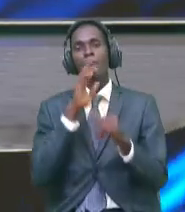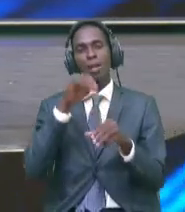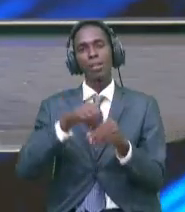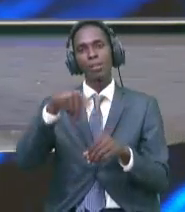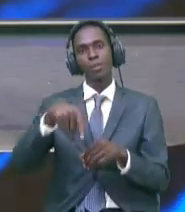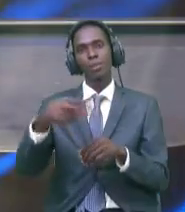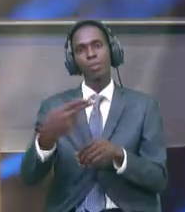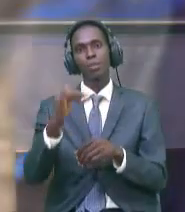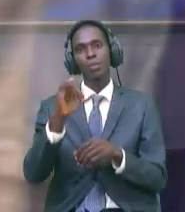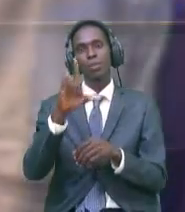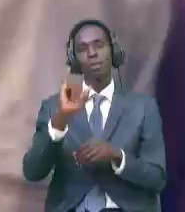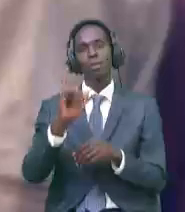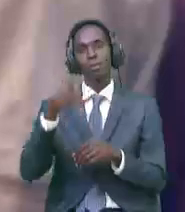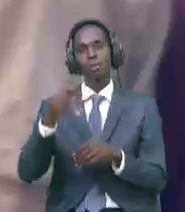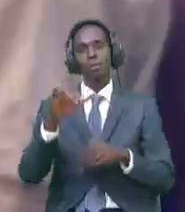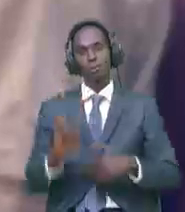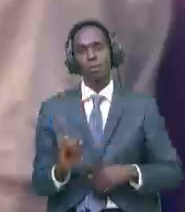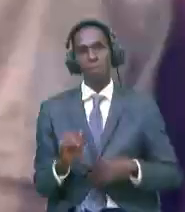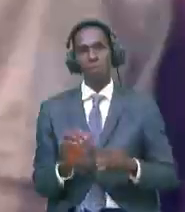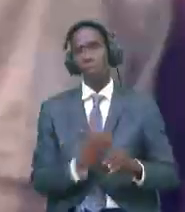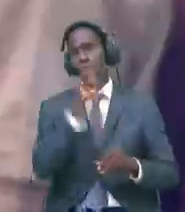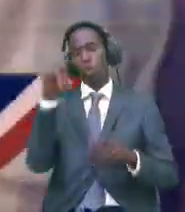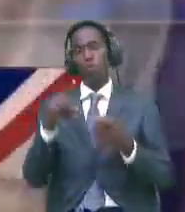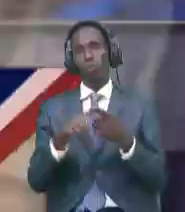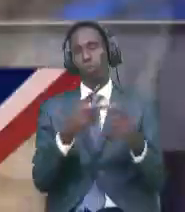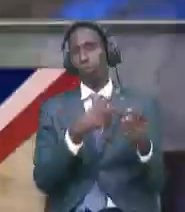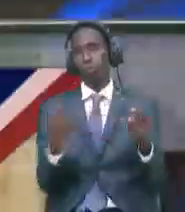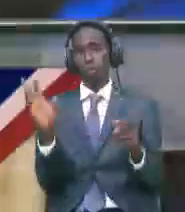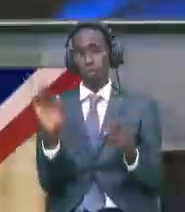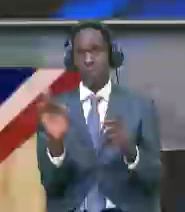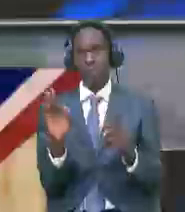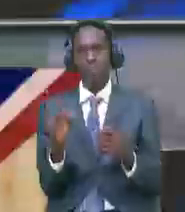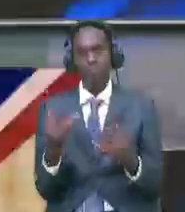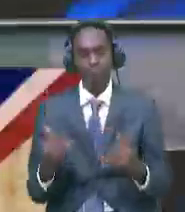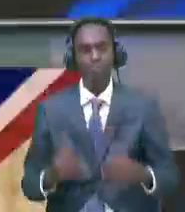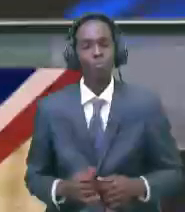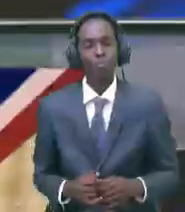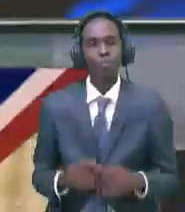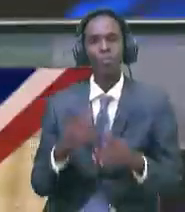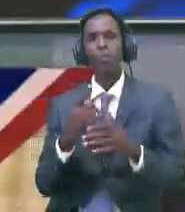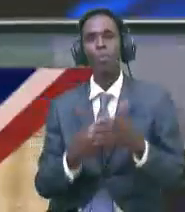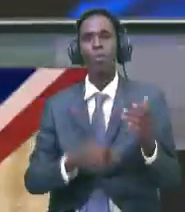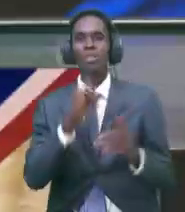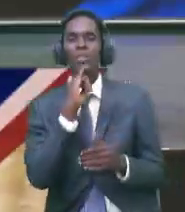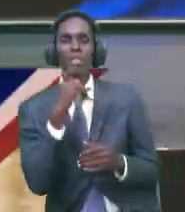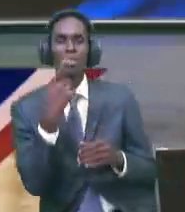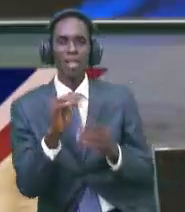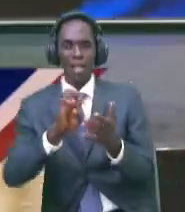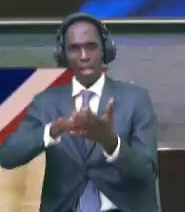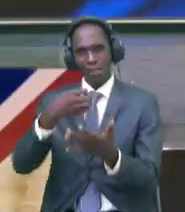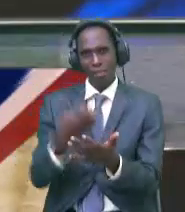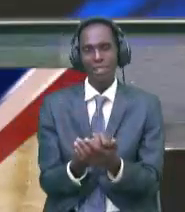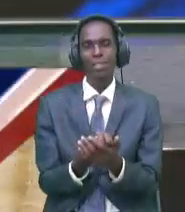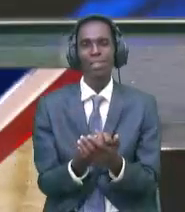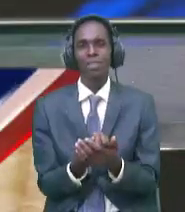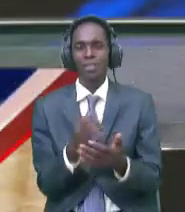deacons. Look at verse 9. What characterizes the life of that man, of that woman, that